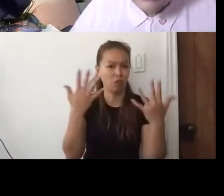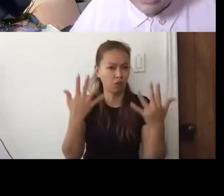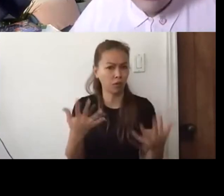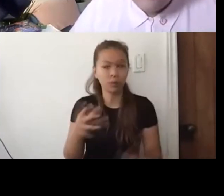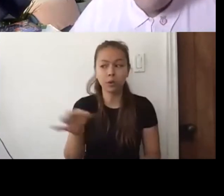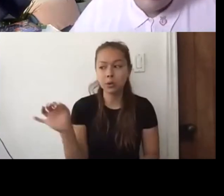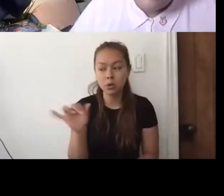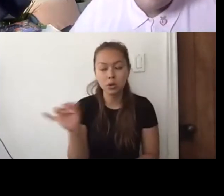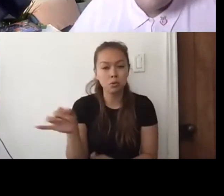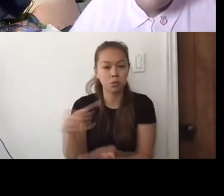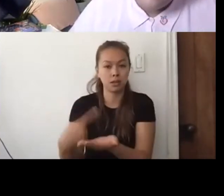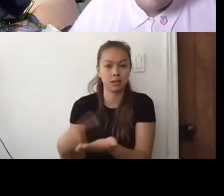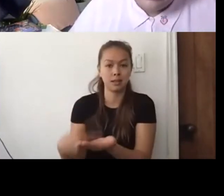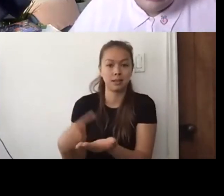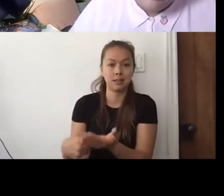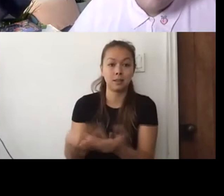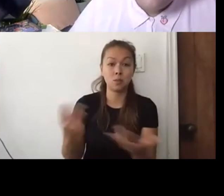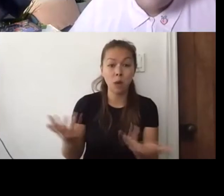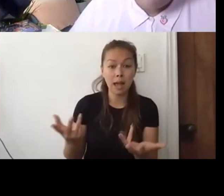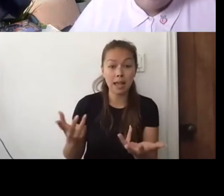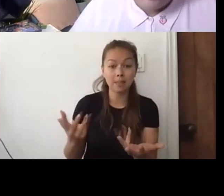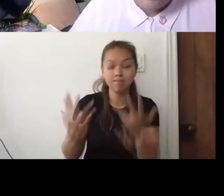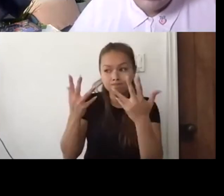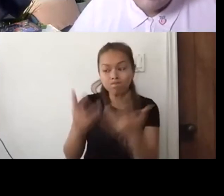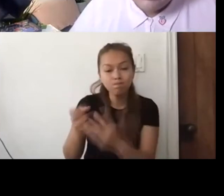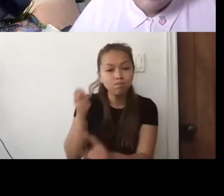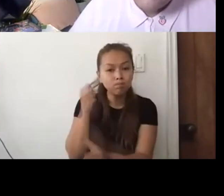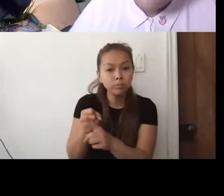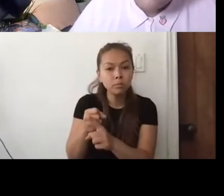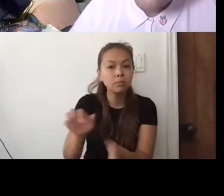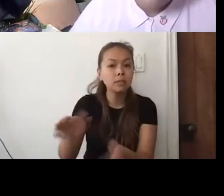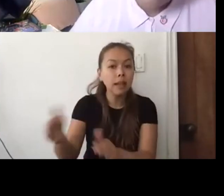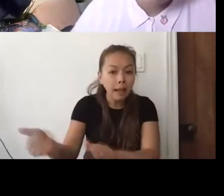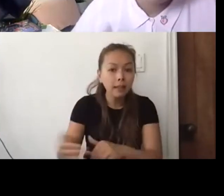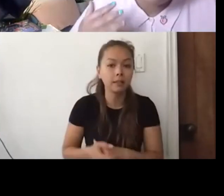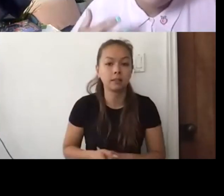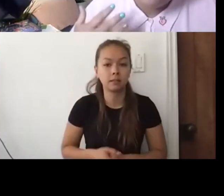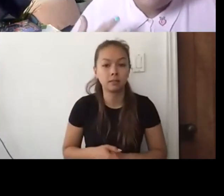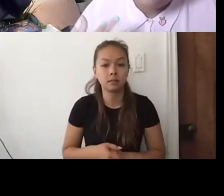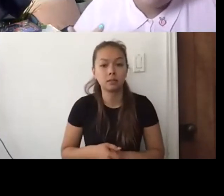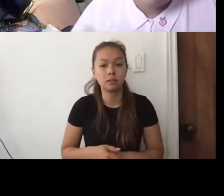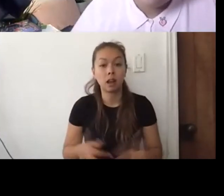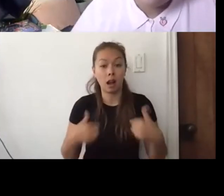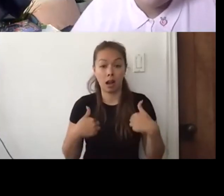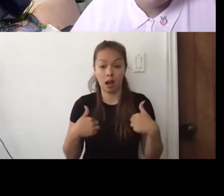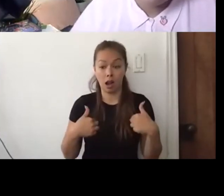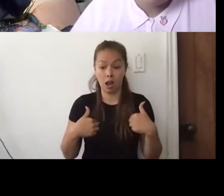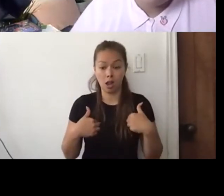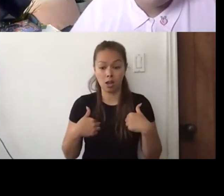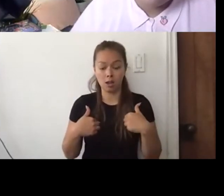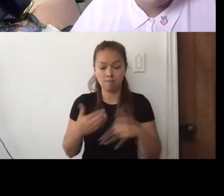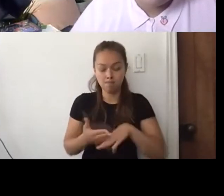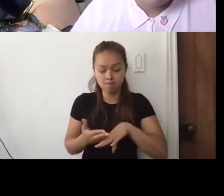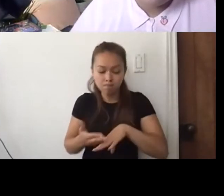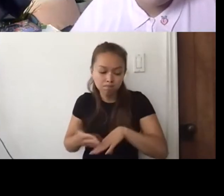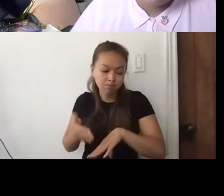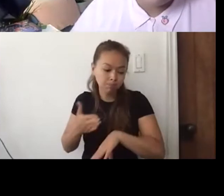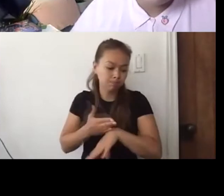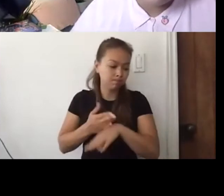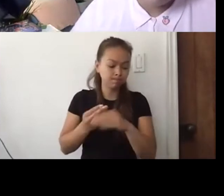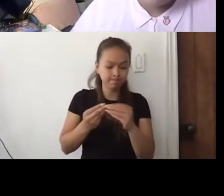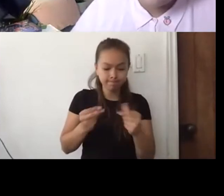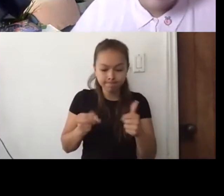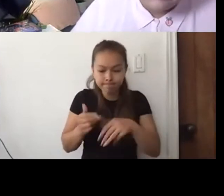as death, right? I got better and healed because people stood there for me, you know, following